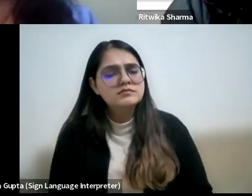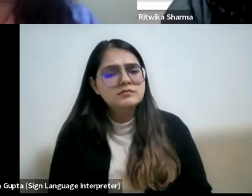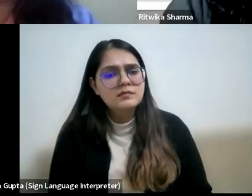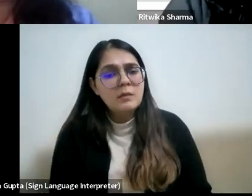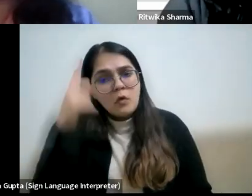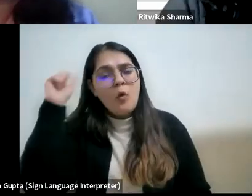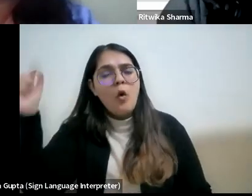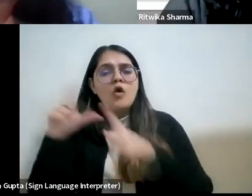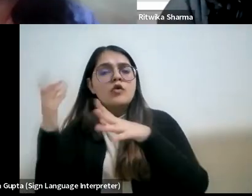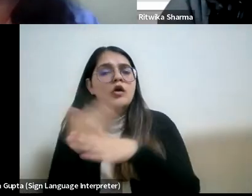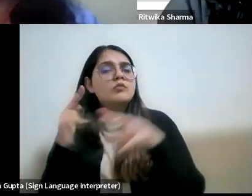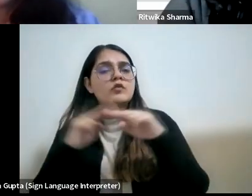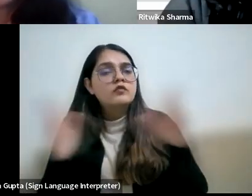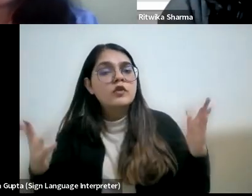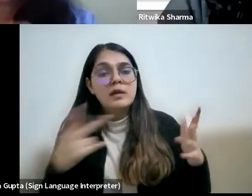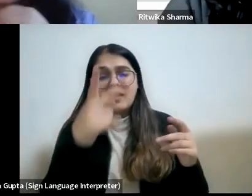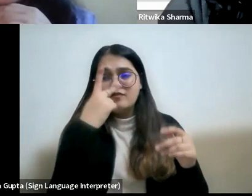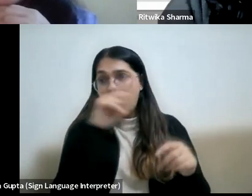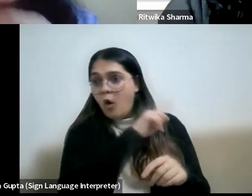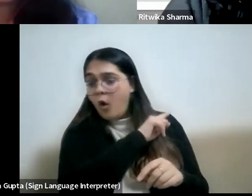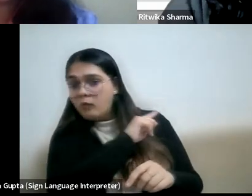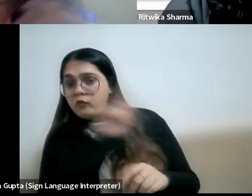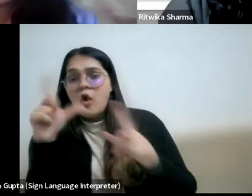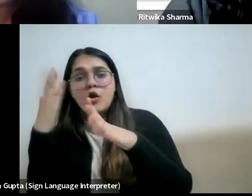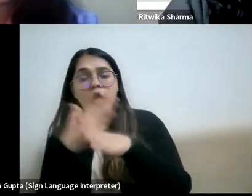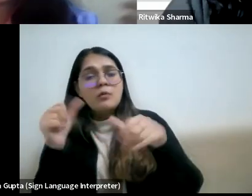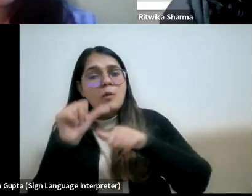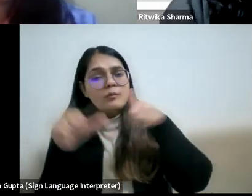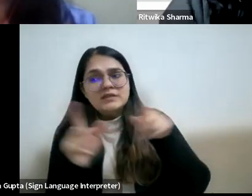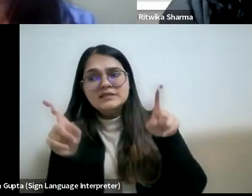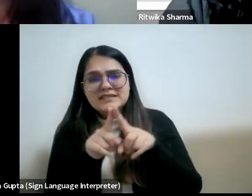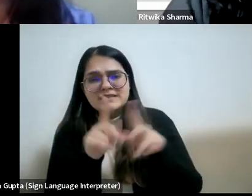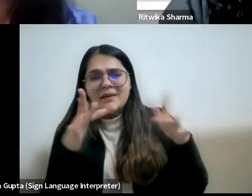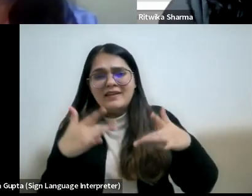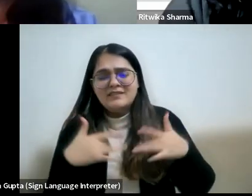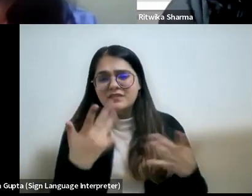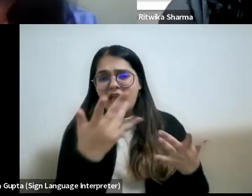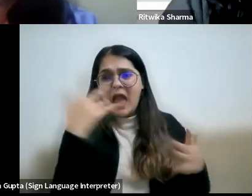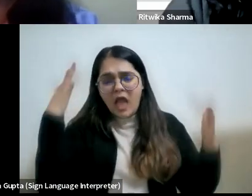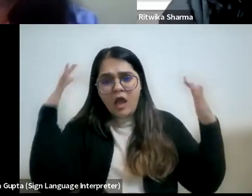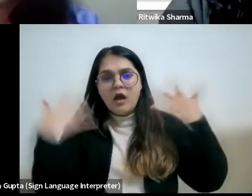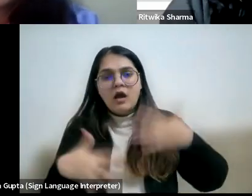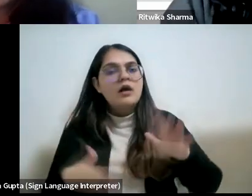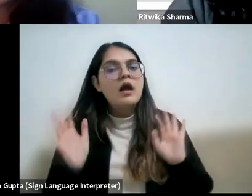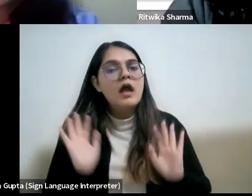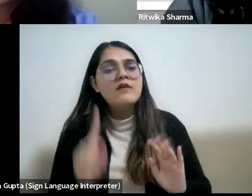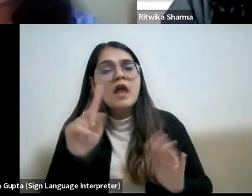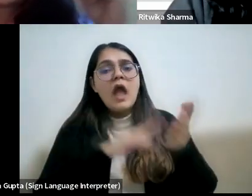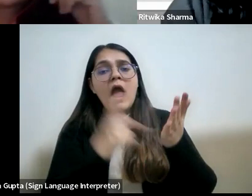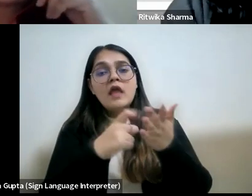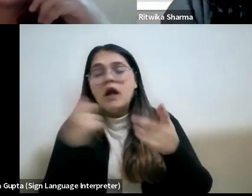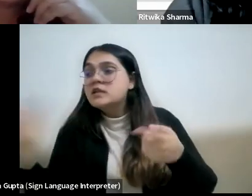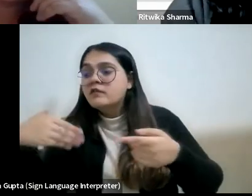and the whole labyrinth of documentation. And that would simply keep me anxious about what the NRC is going to